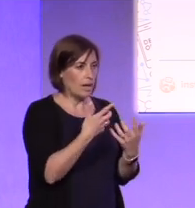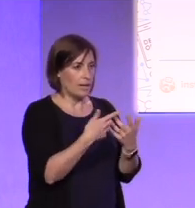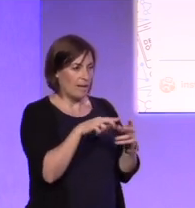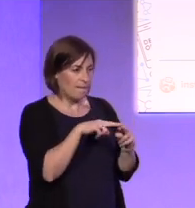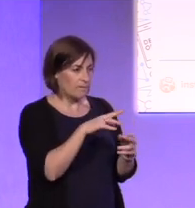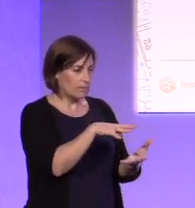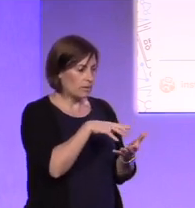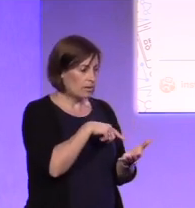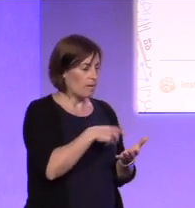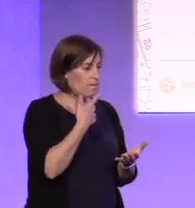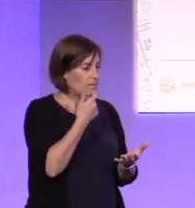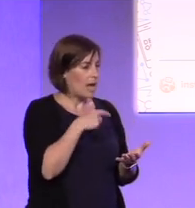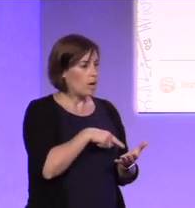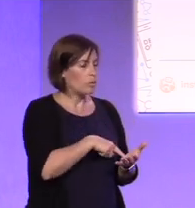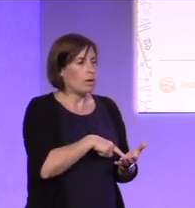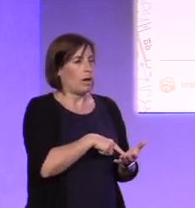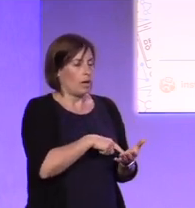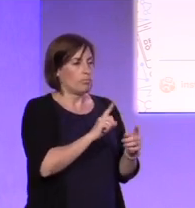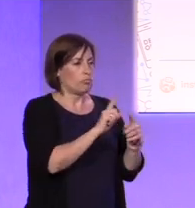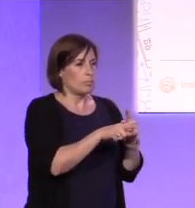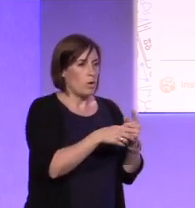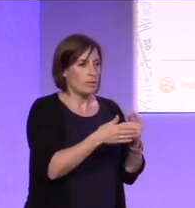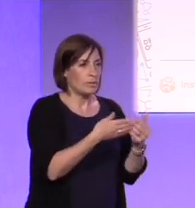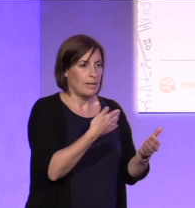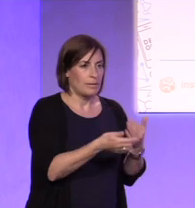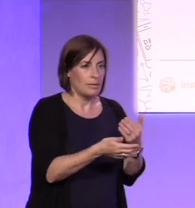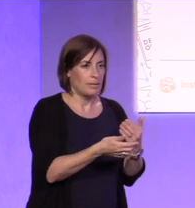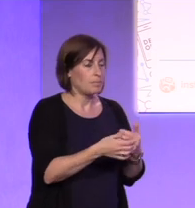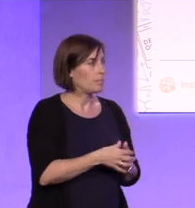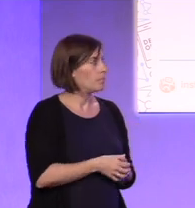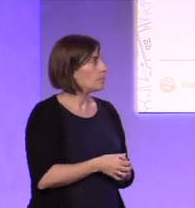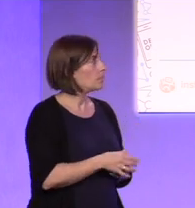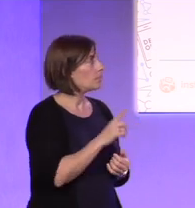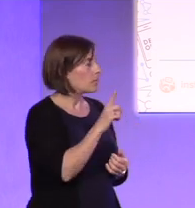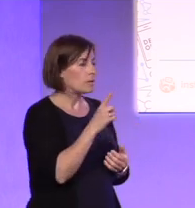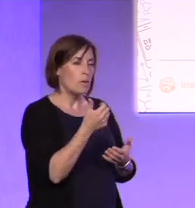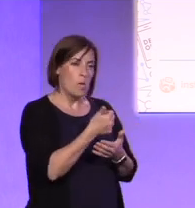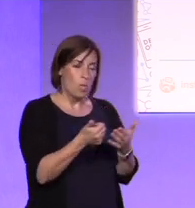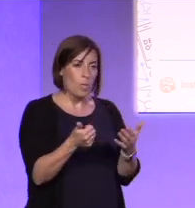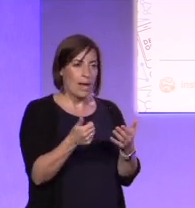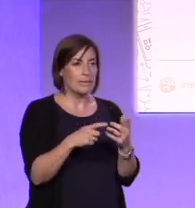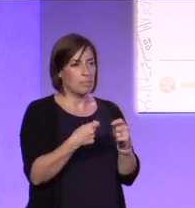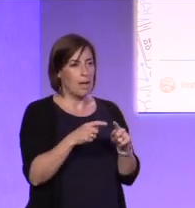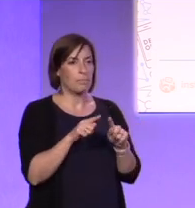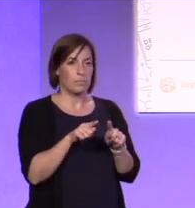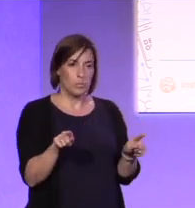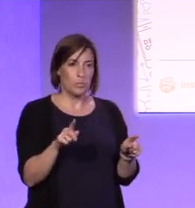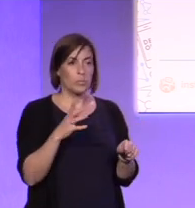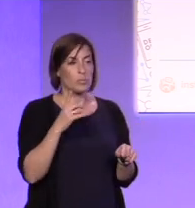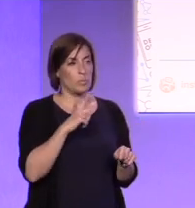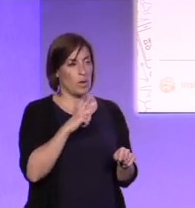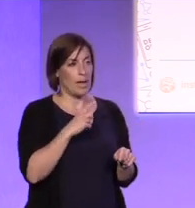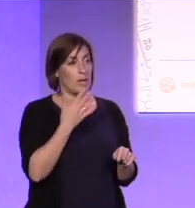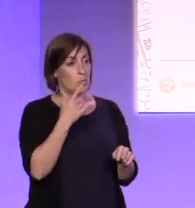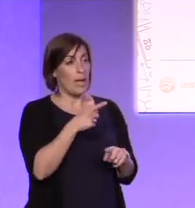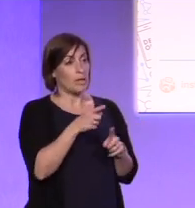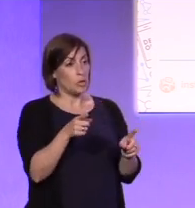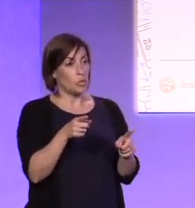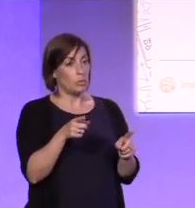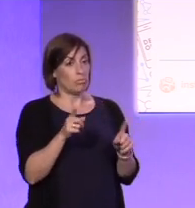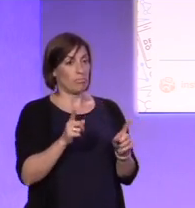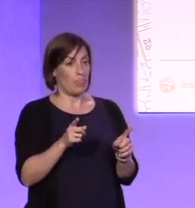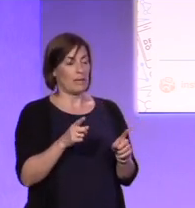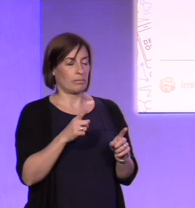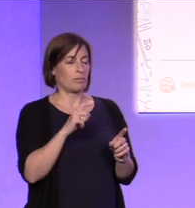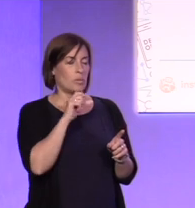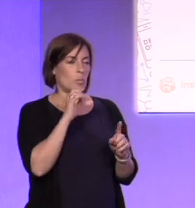signals that you see in that data. But always be yourself, because when you are you, you will be amazing. You will